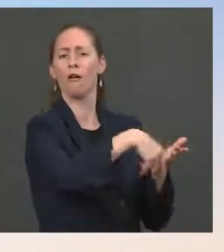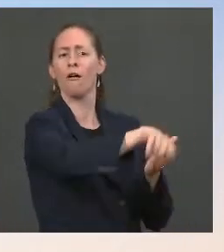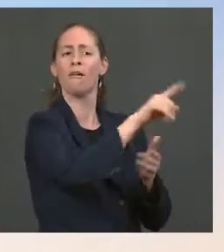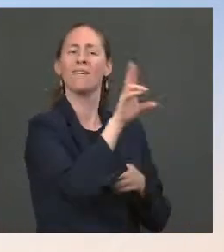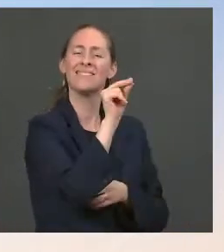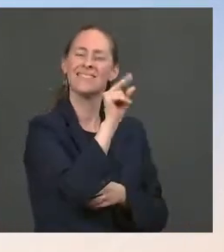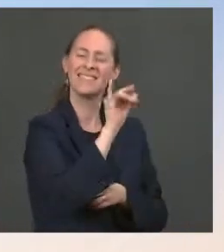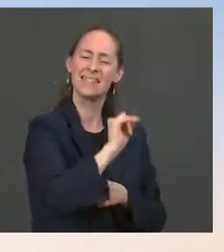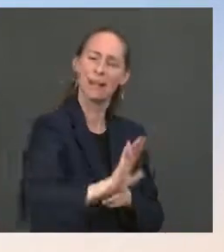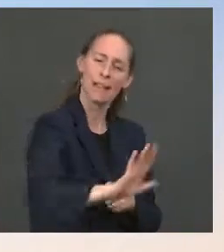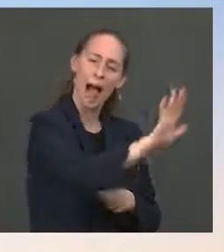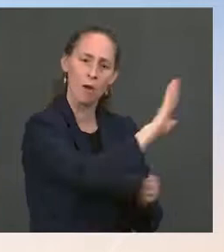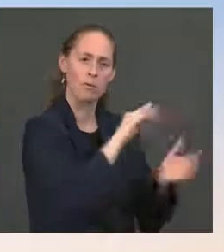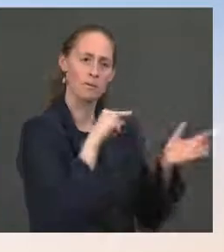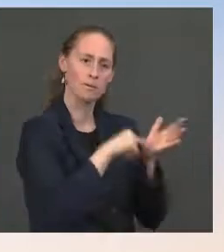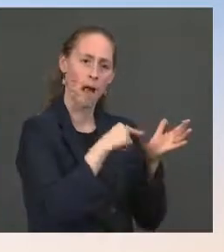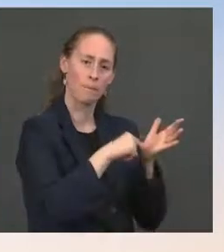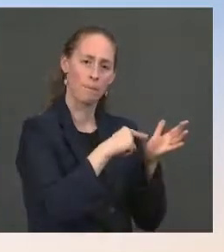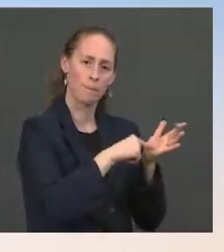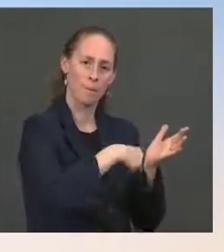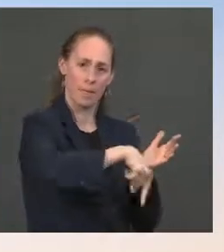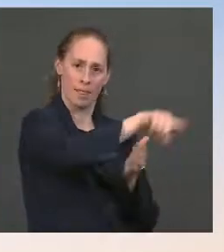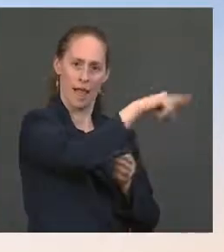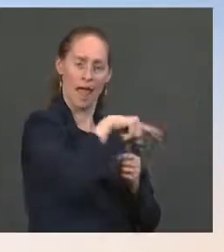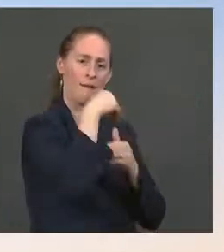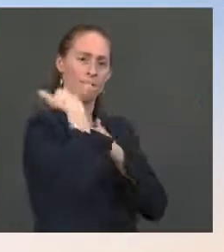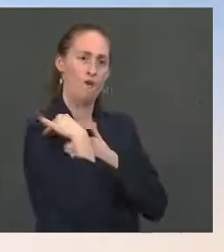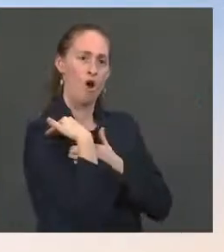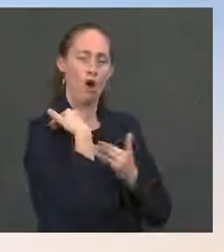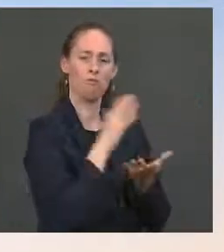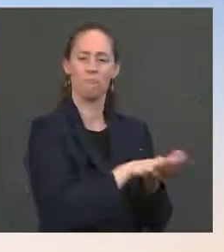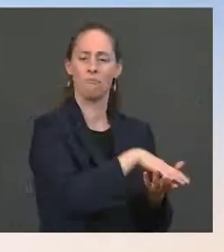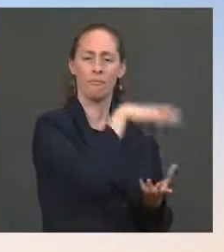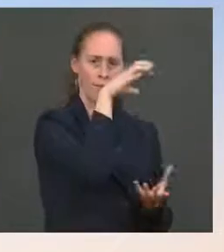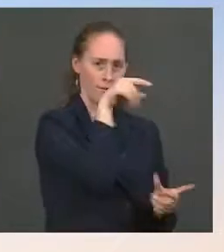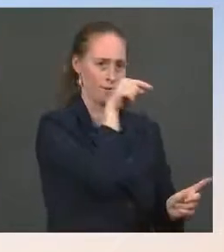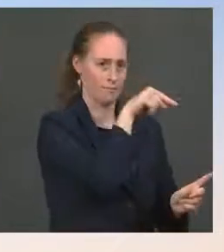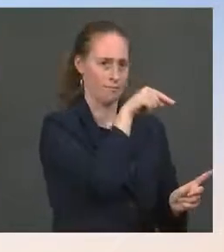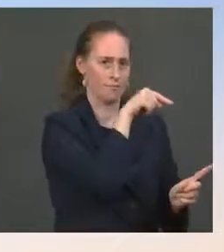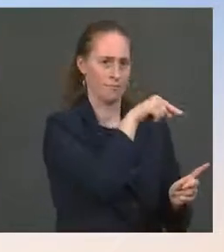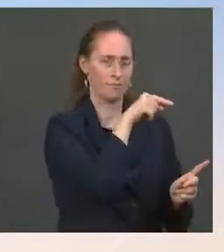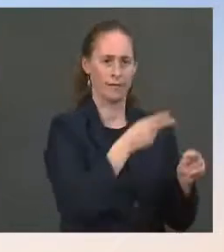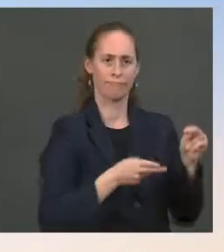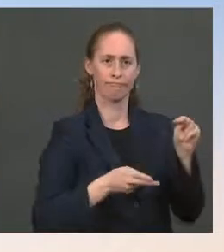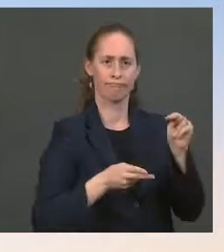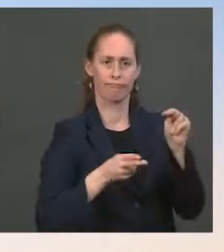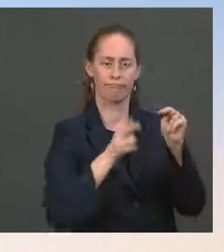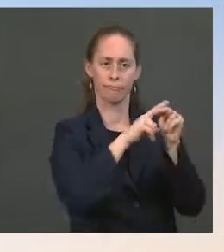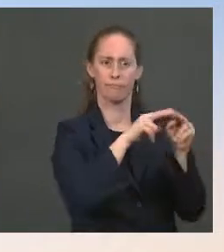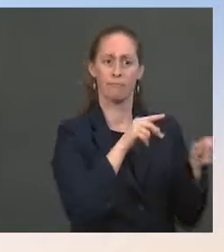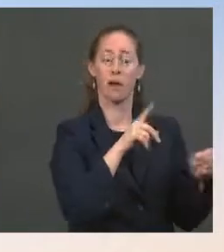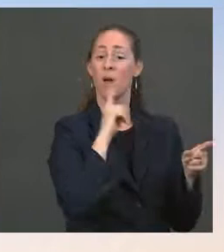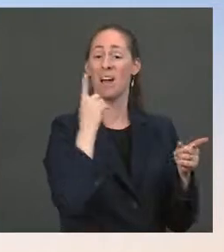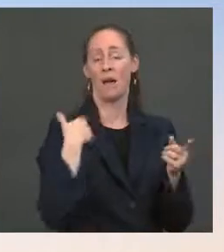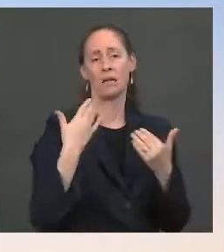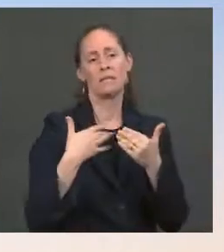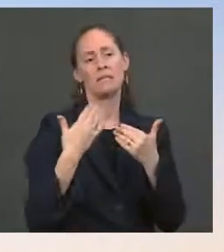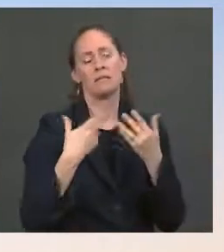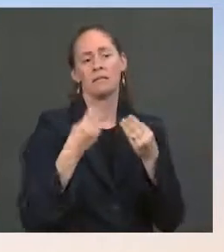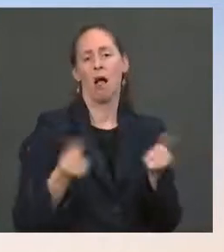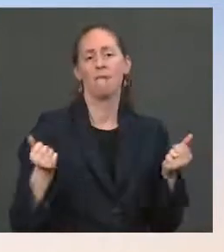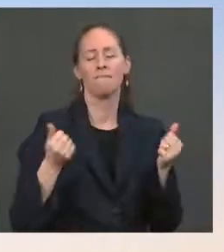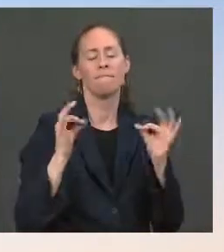they chalked up themselves. This is a period of time where we could easily solve this in the next 2